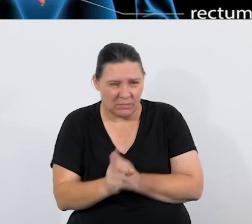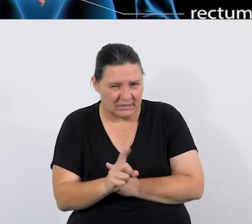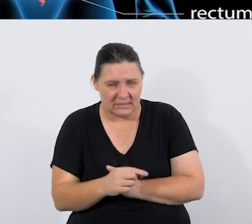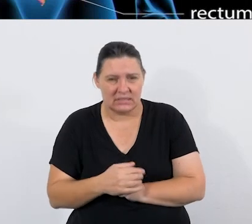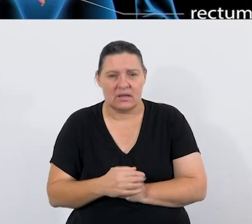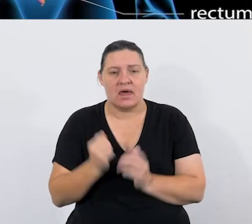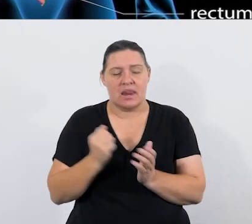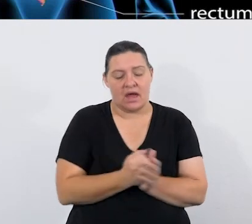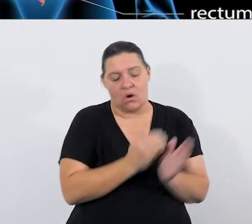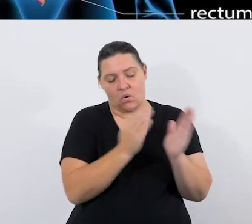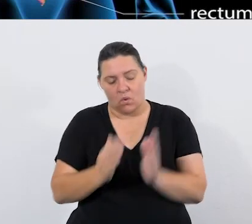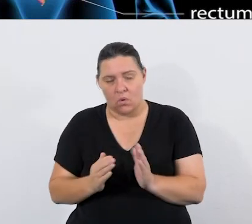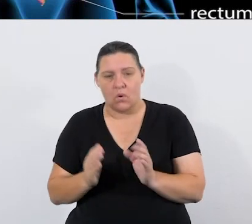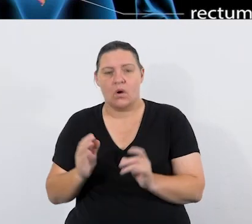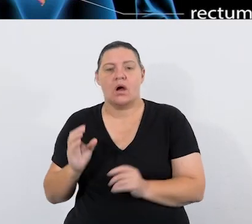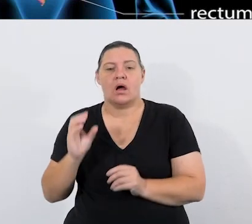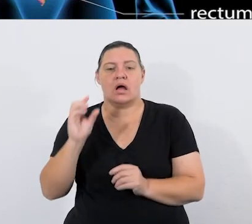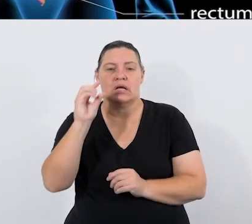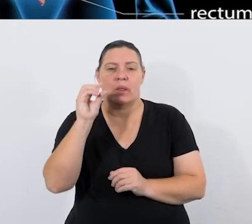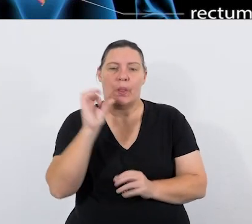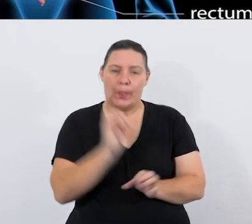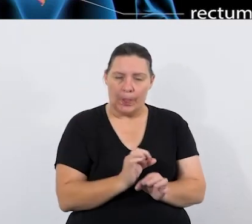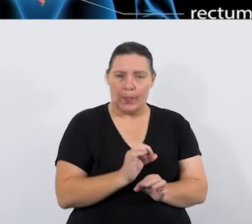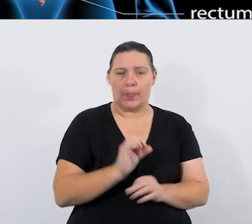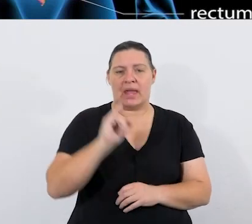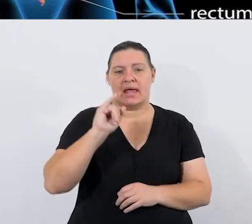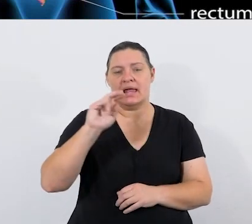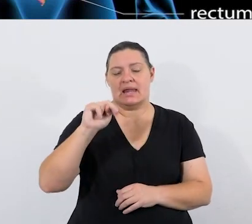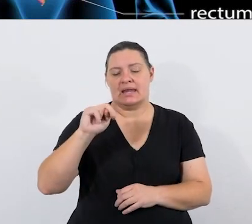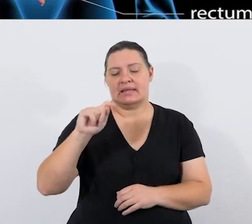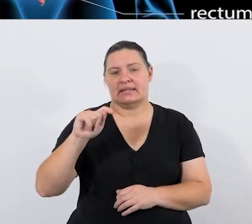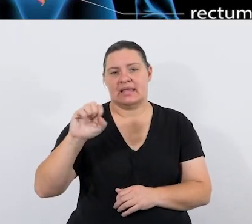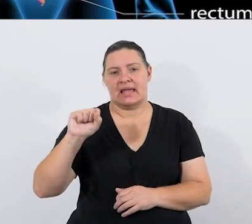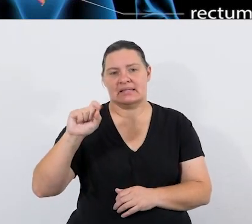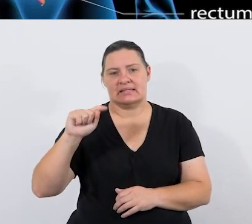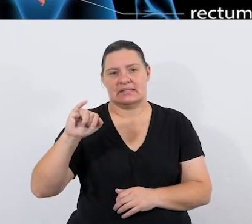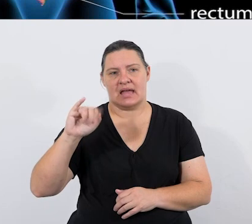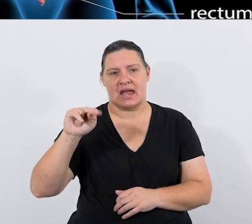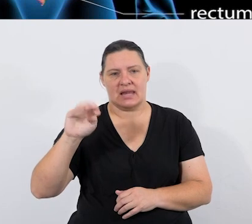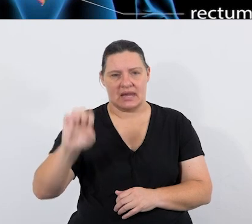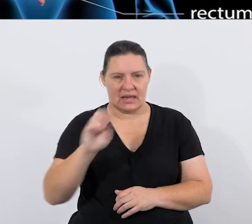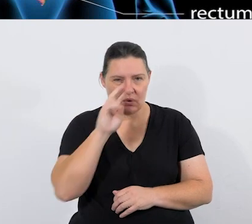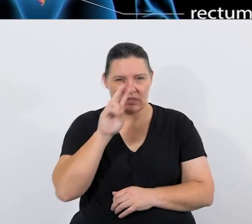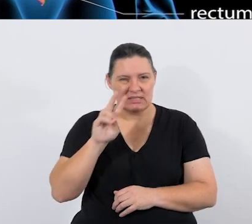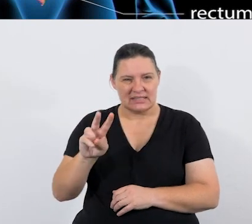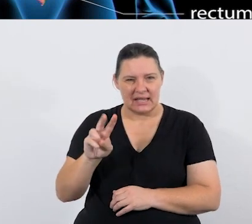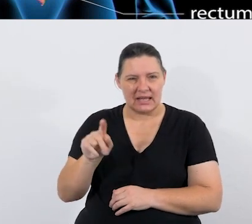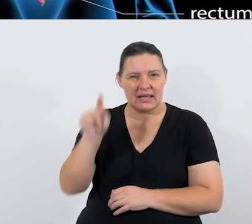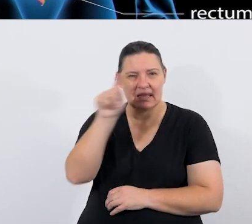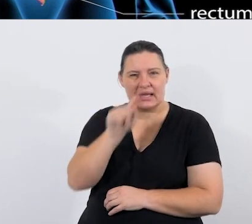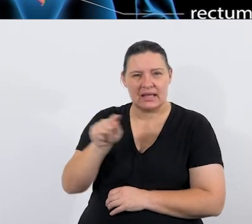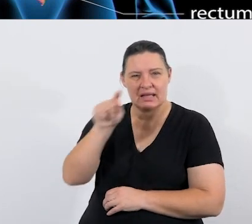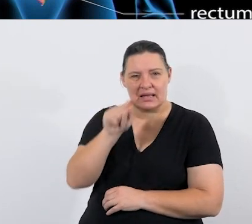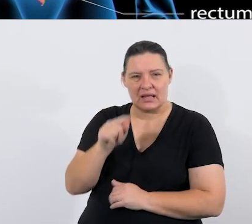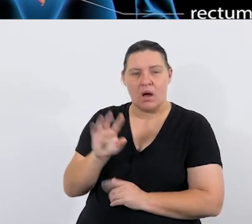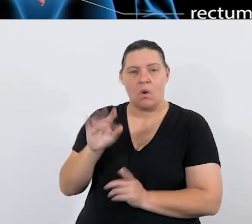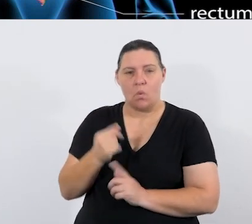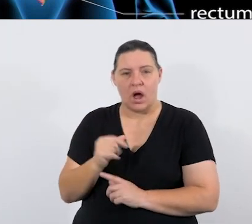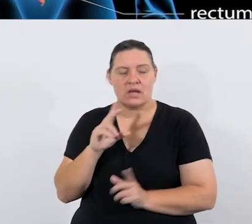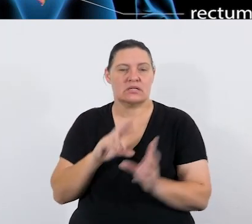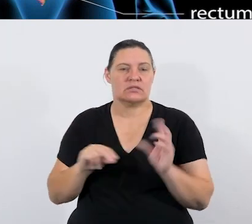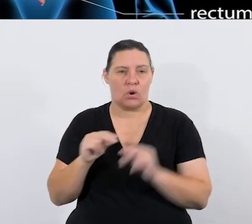a form of feces, and this is also known as defecation. So the process of absorption has taken